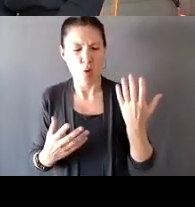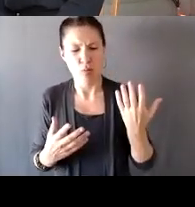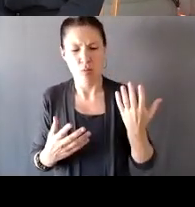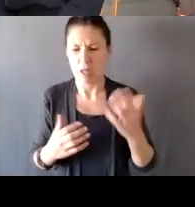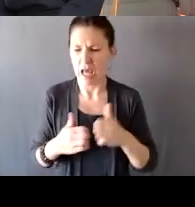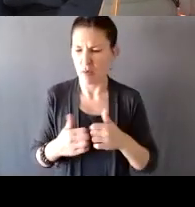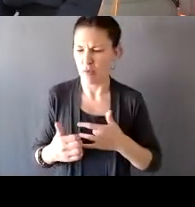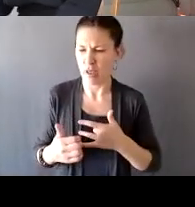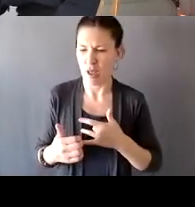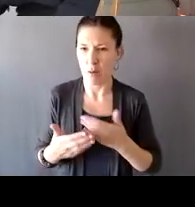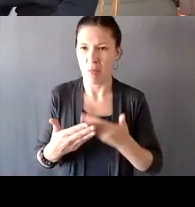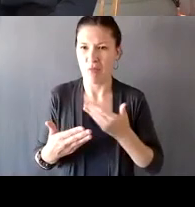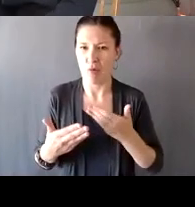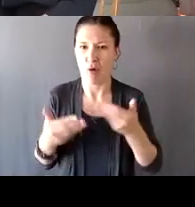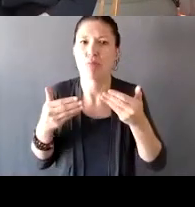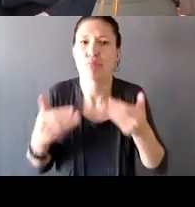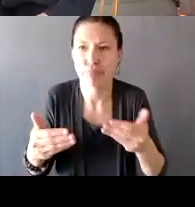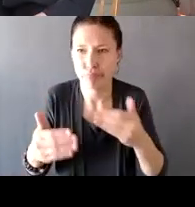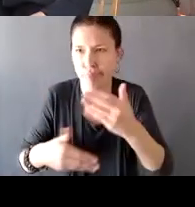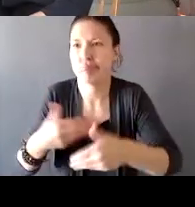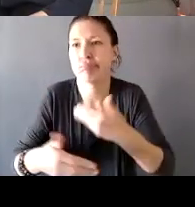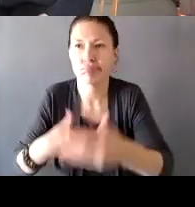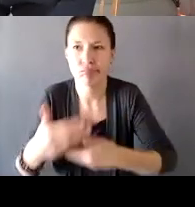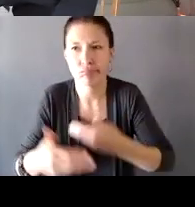Okay, so now that we have